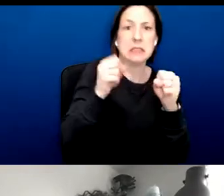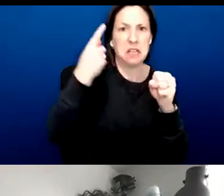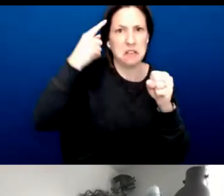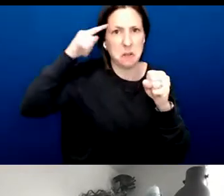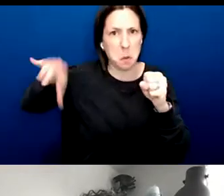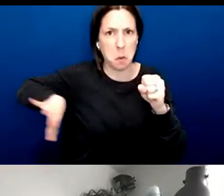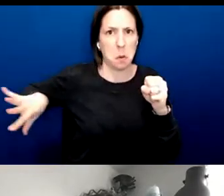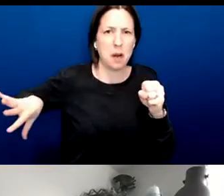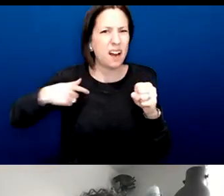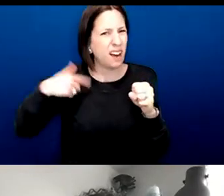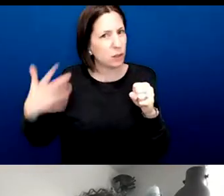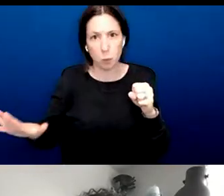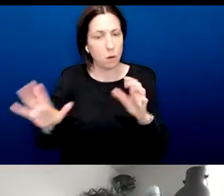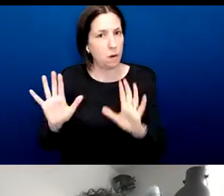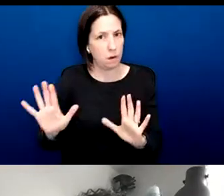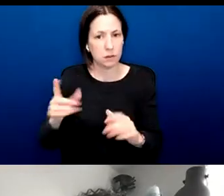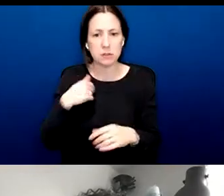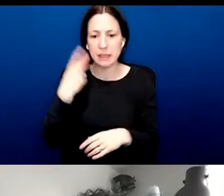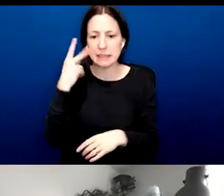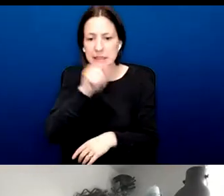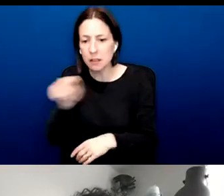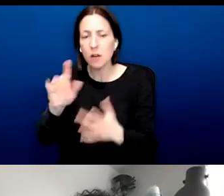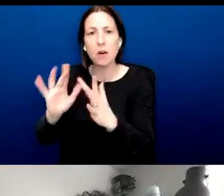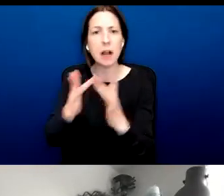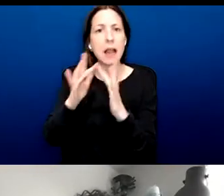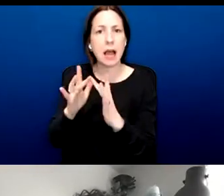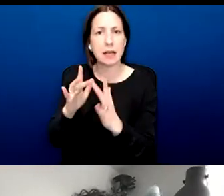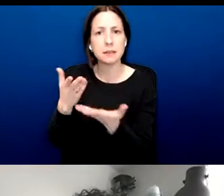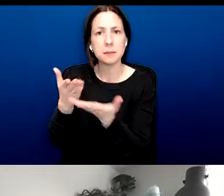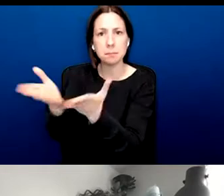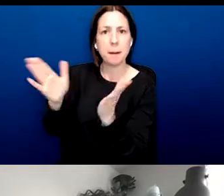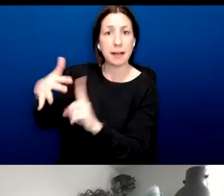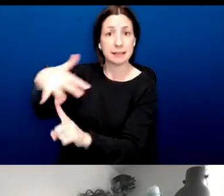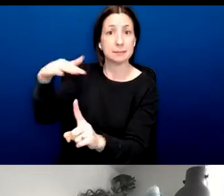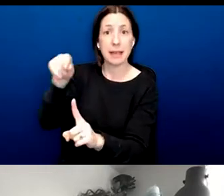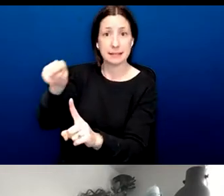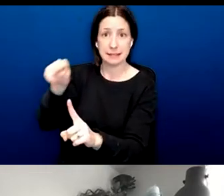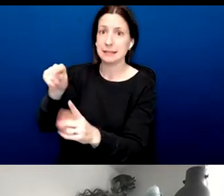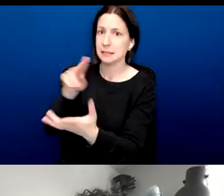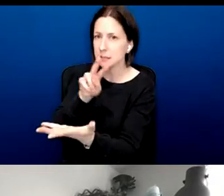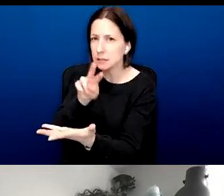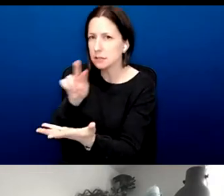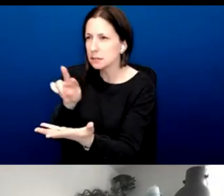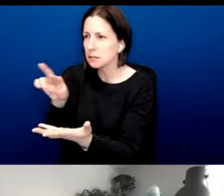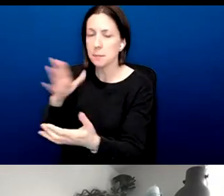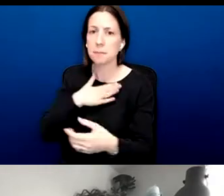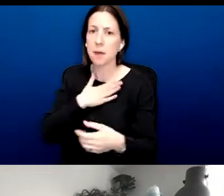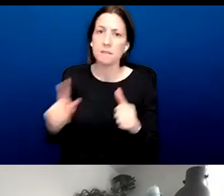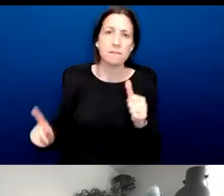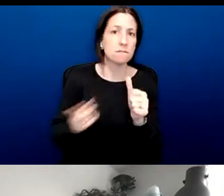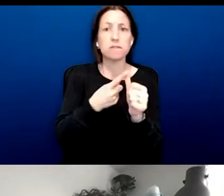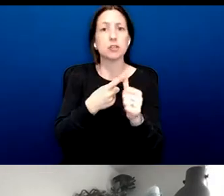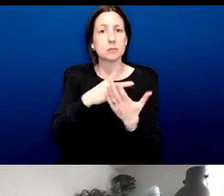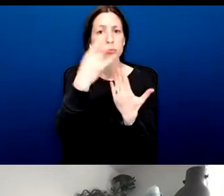I look at these online public spaces, and my very first project as my dissertation project started with